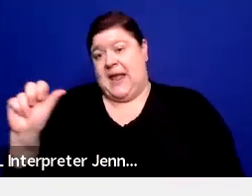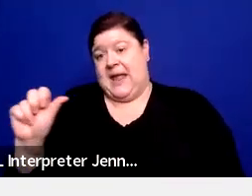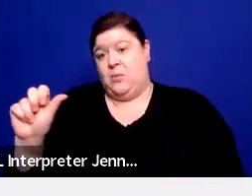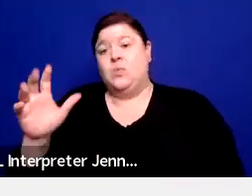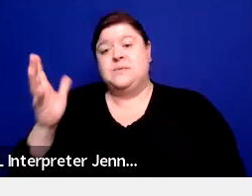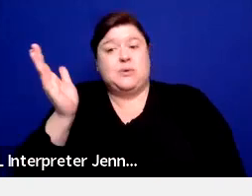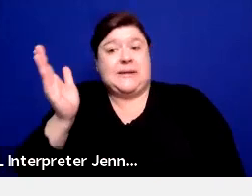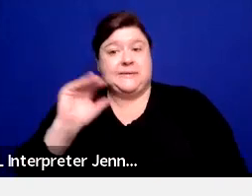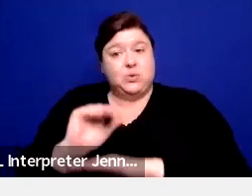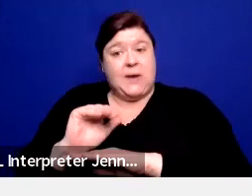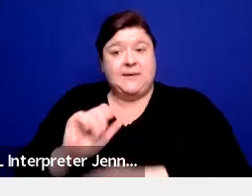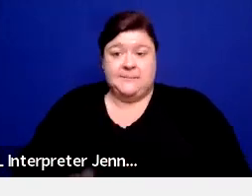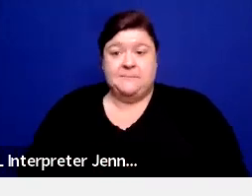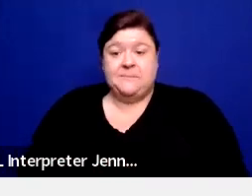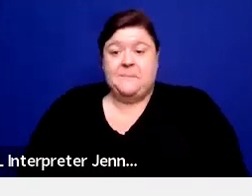tonight.